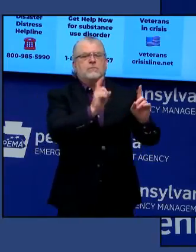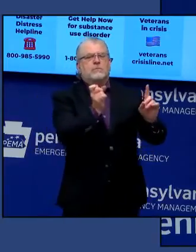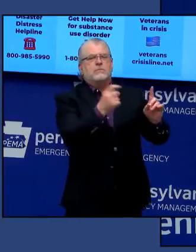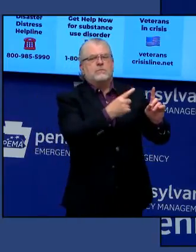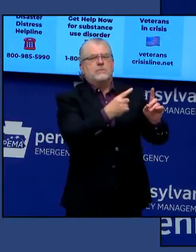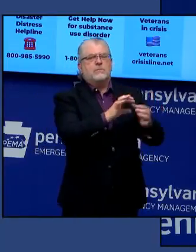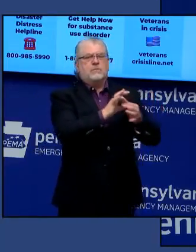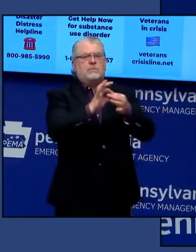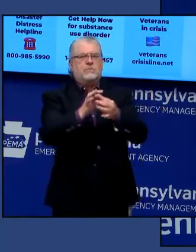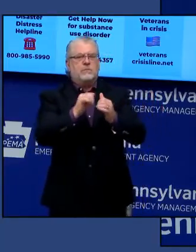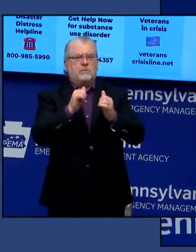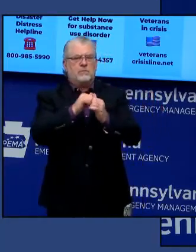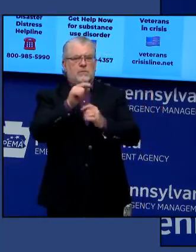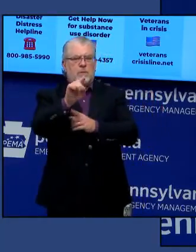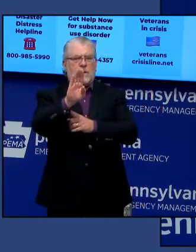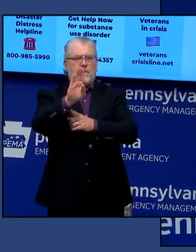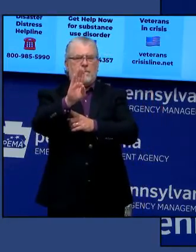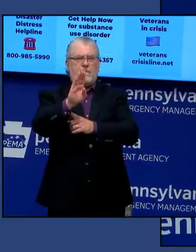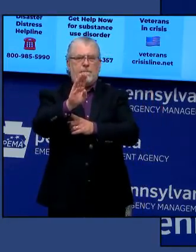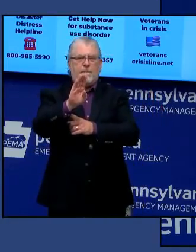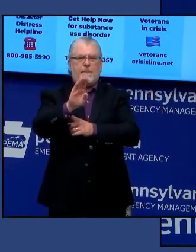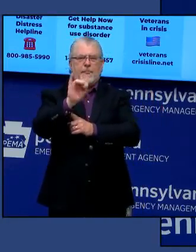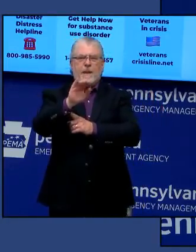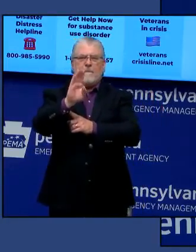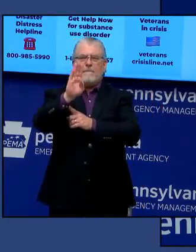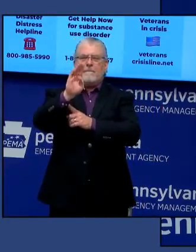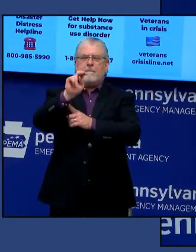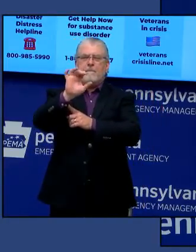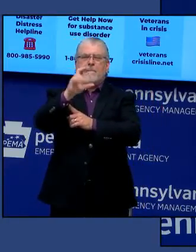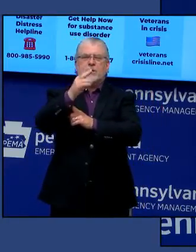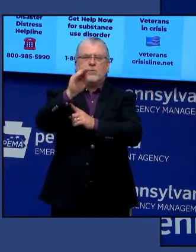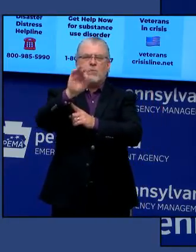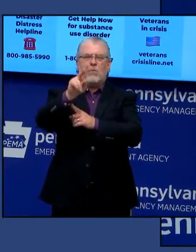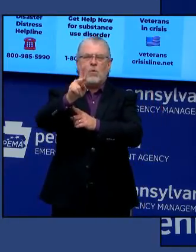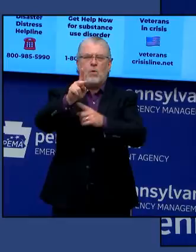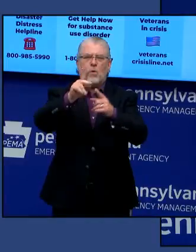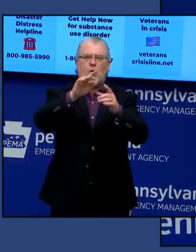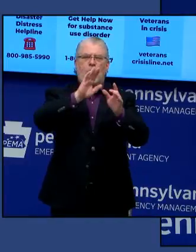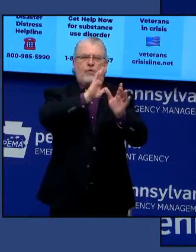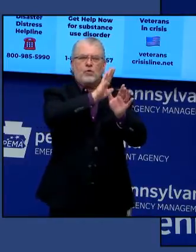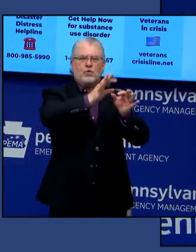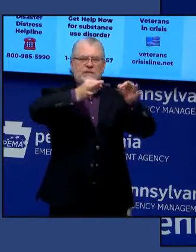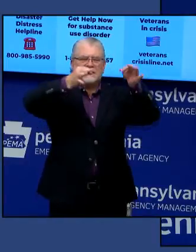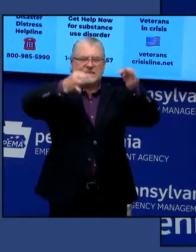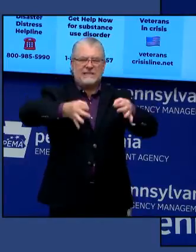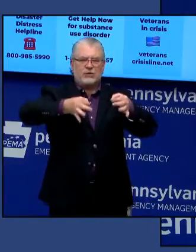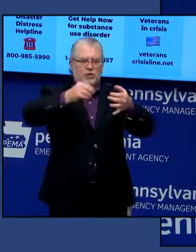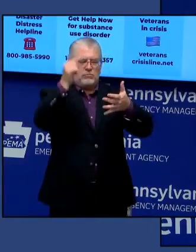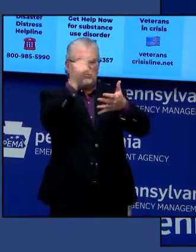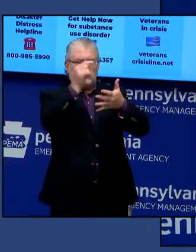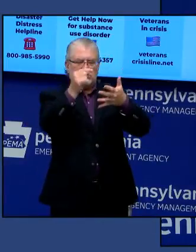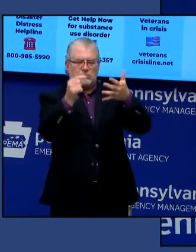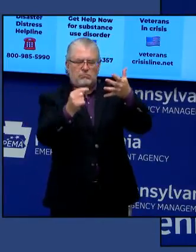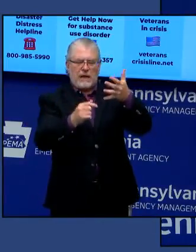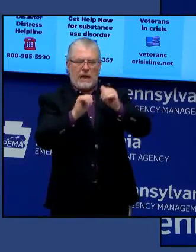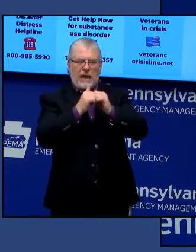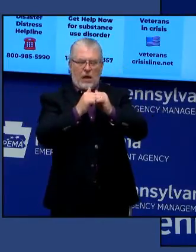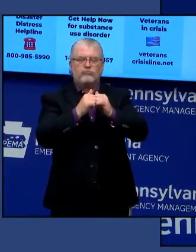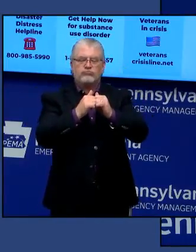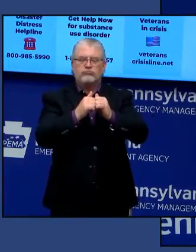the benchmark confusion, is the formula to calculate the counties, the number of cases today, the number of cases 14 days